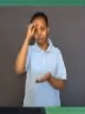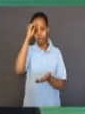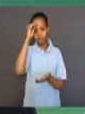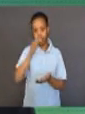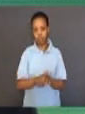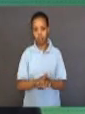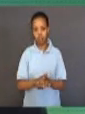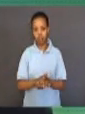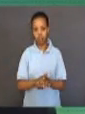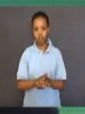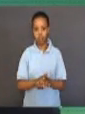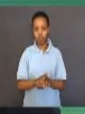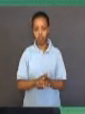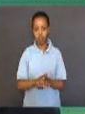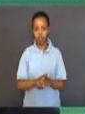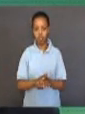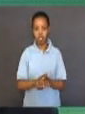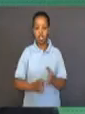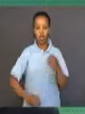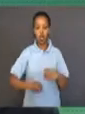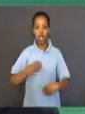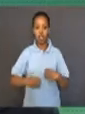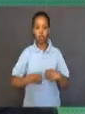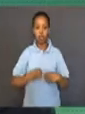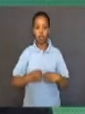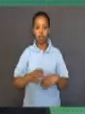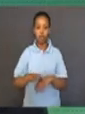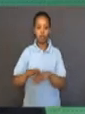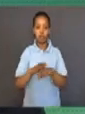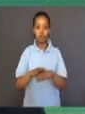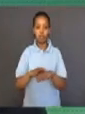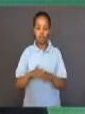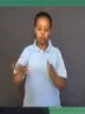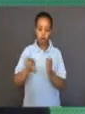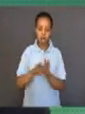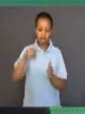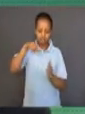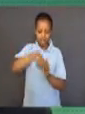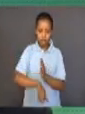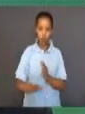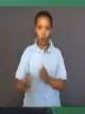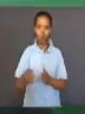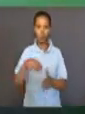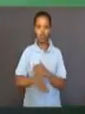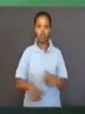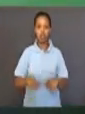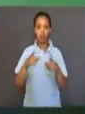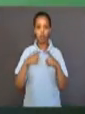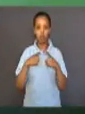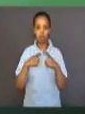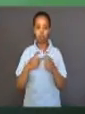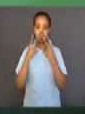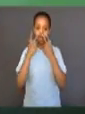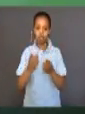few tenacious organisms that live deep under the ocean.